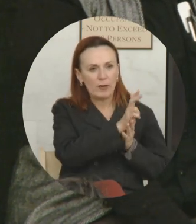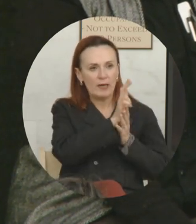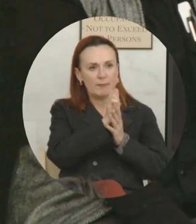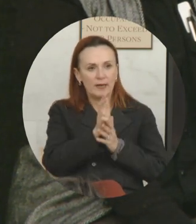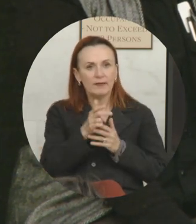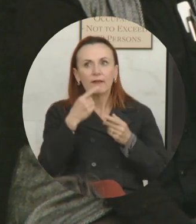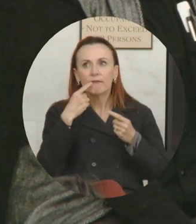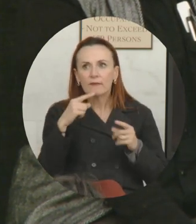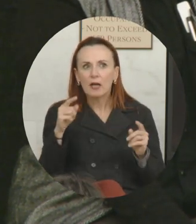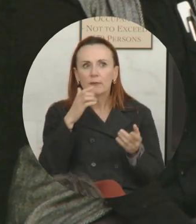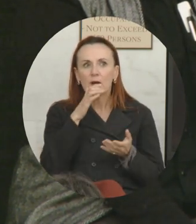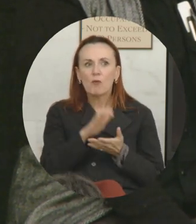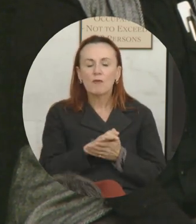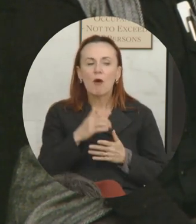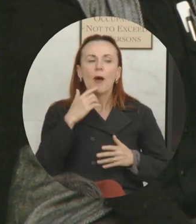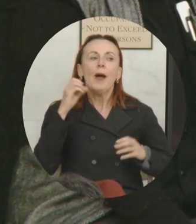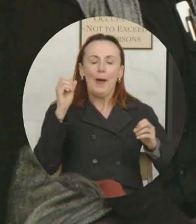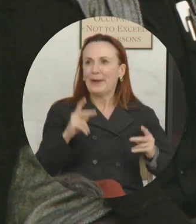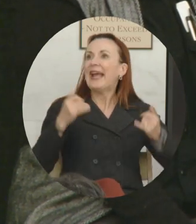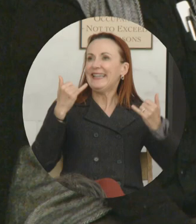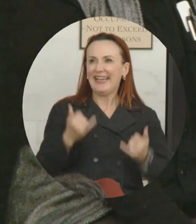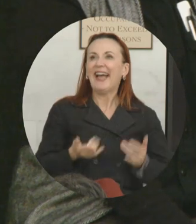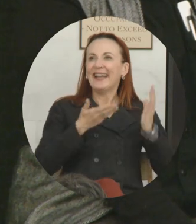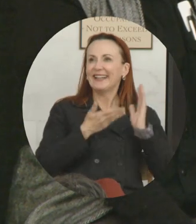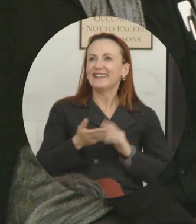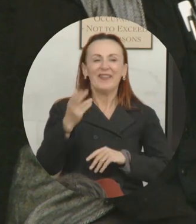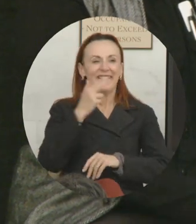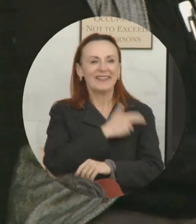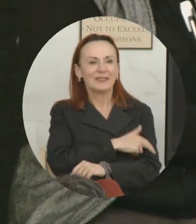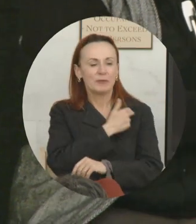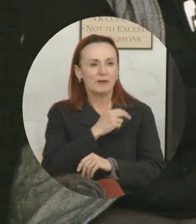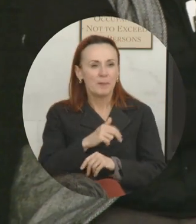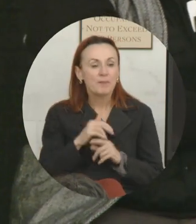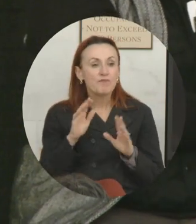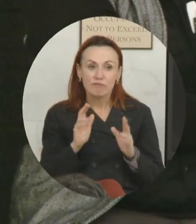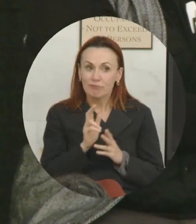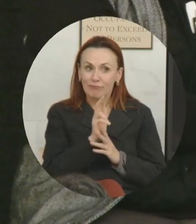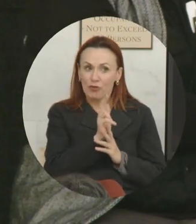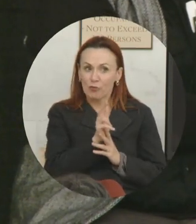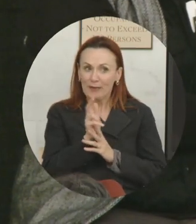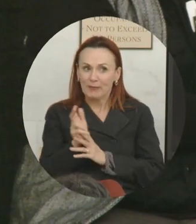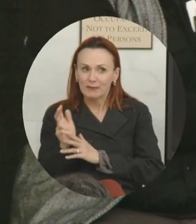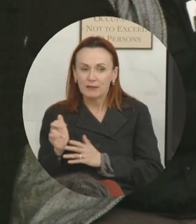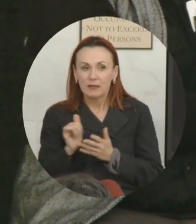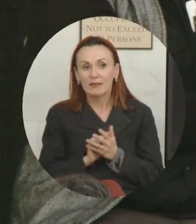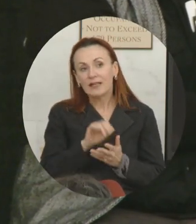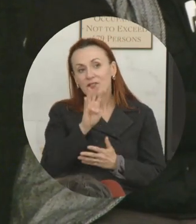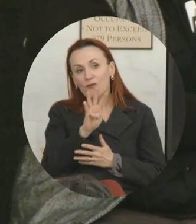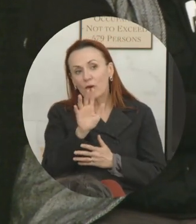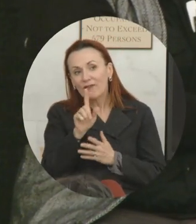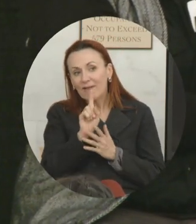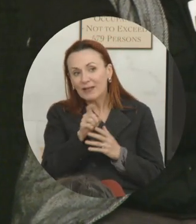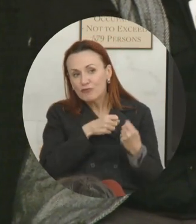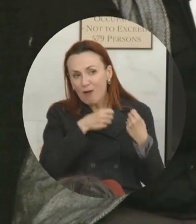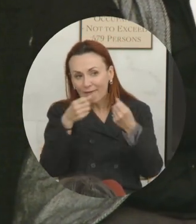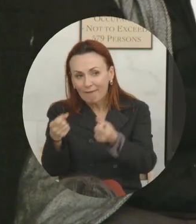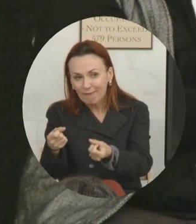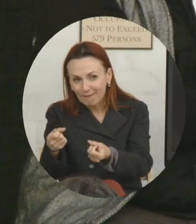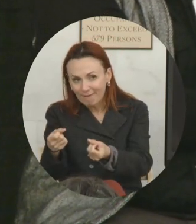my wife says, okay, now you may take me to the hospital. which is 45 minutes away.